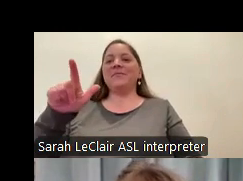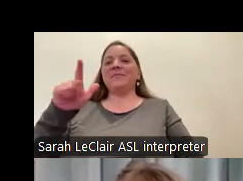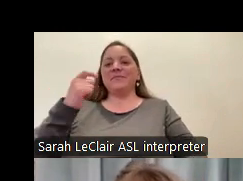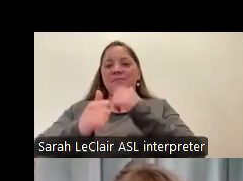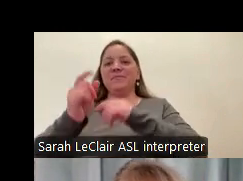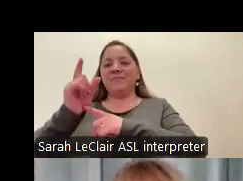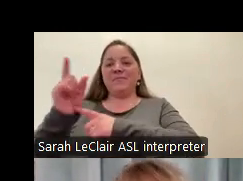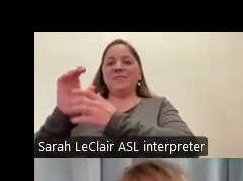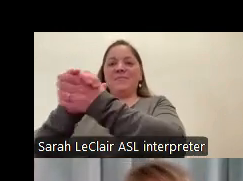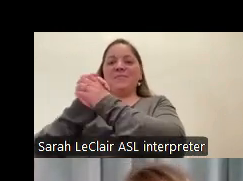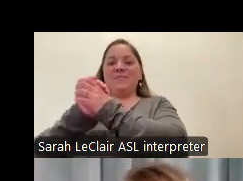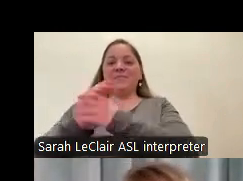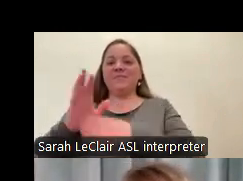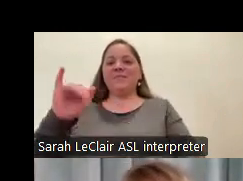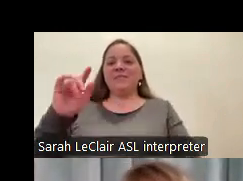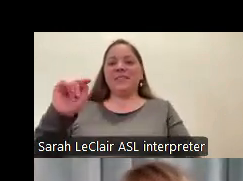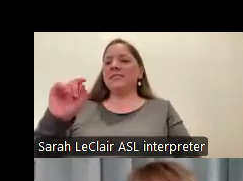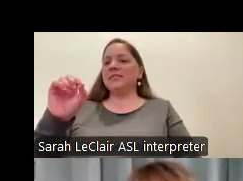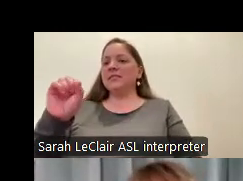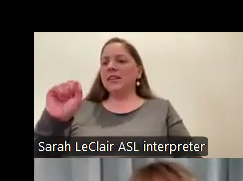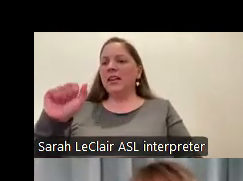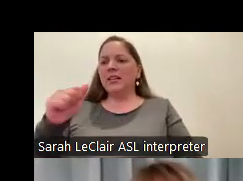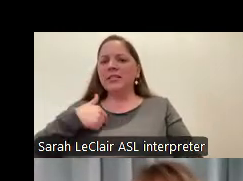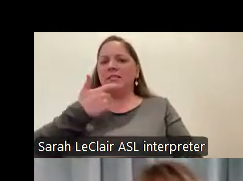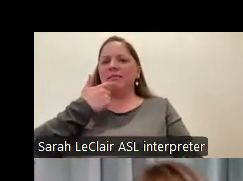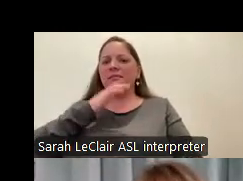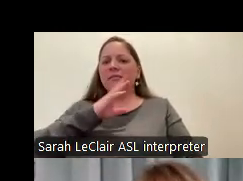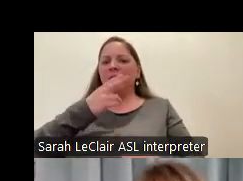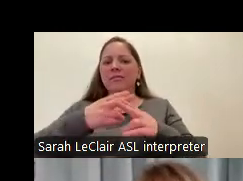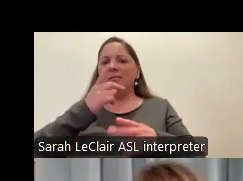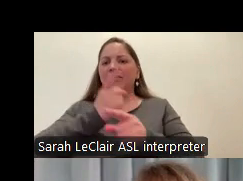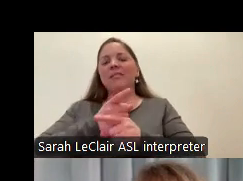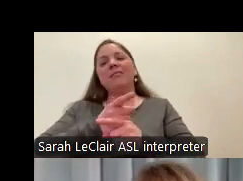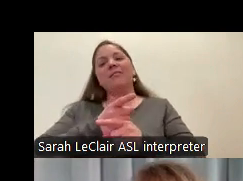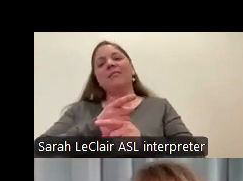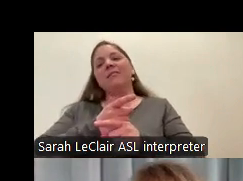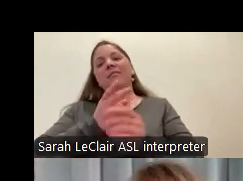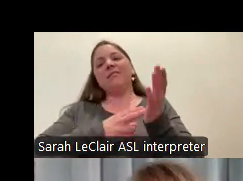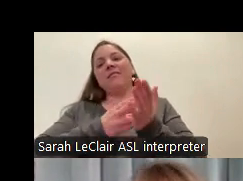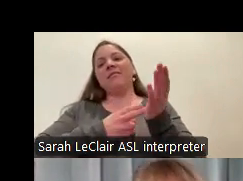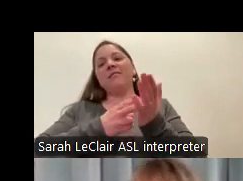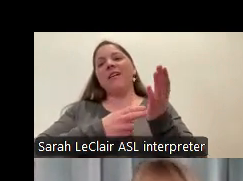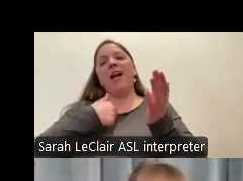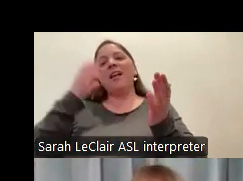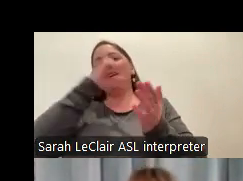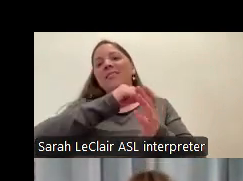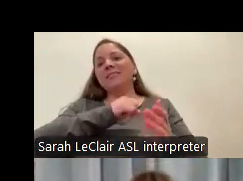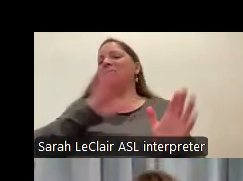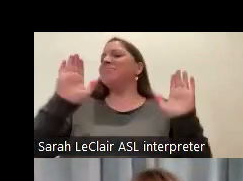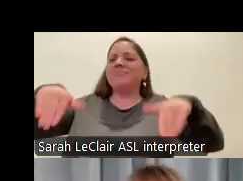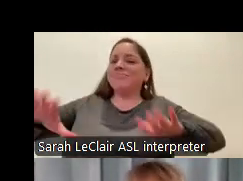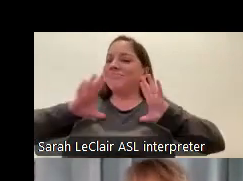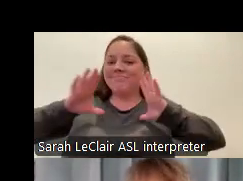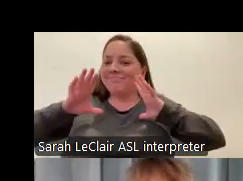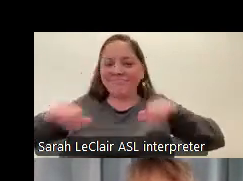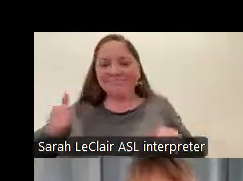Congratulations, Itza. Am I saying your name right? You are. In all honesty, I just guessed. That's fine.